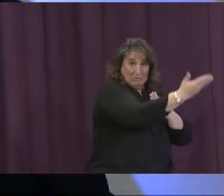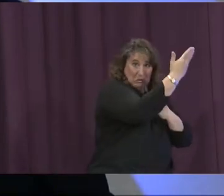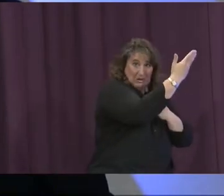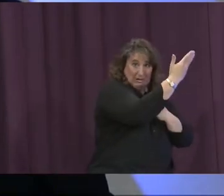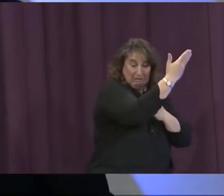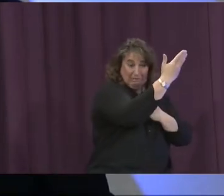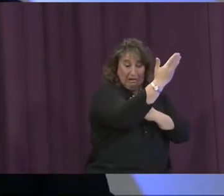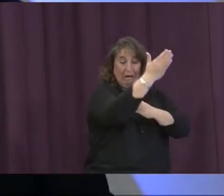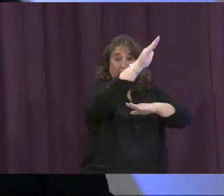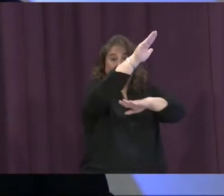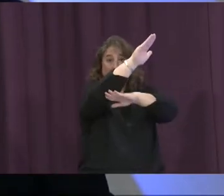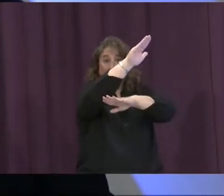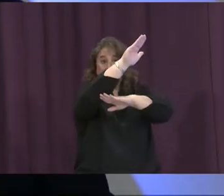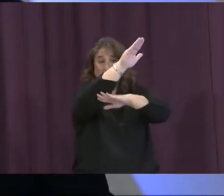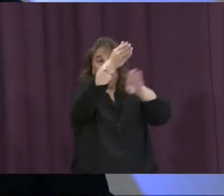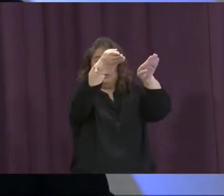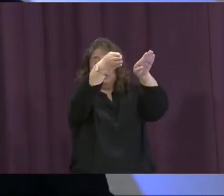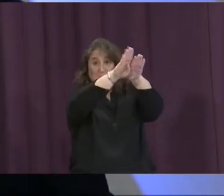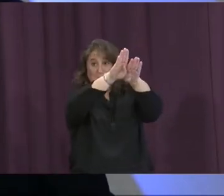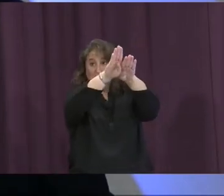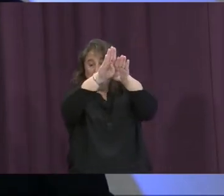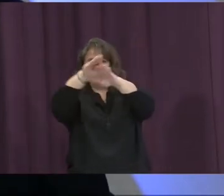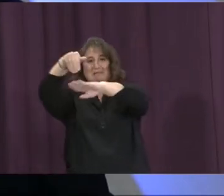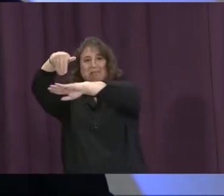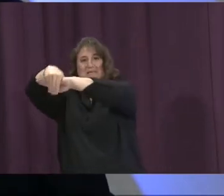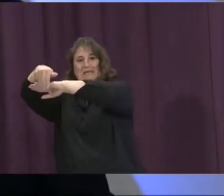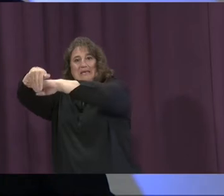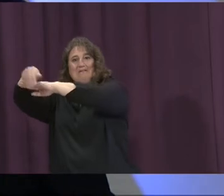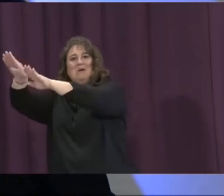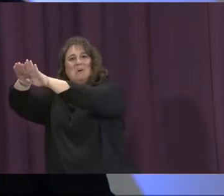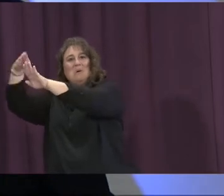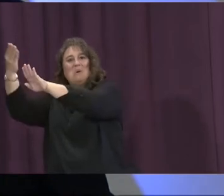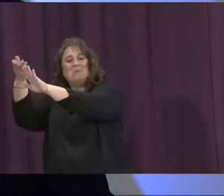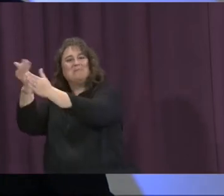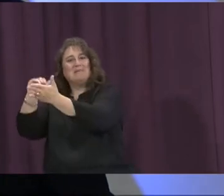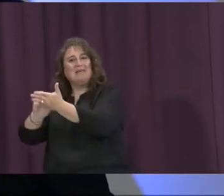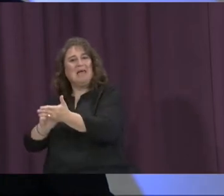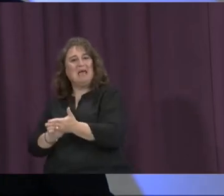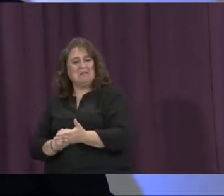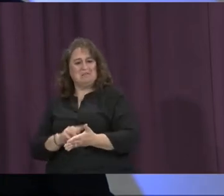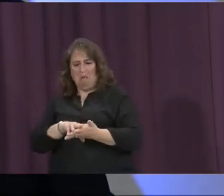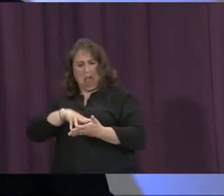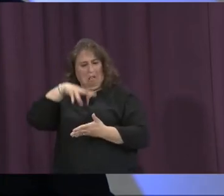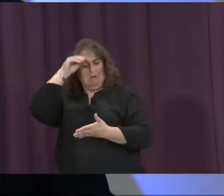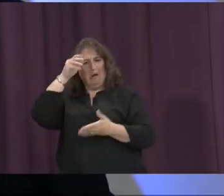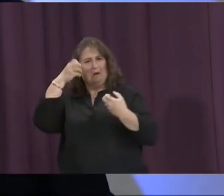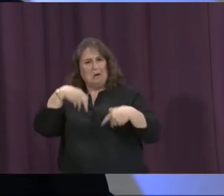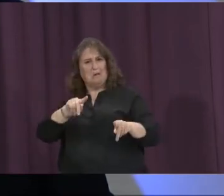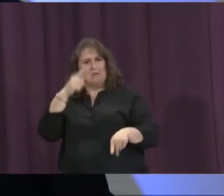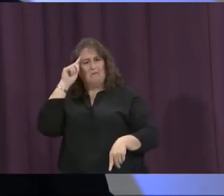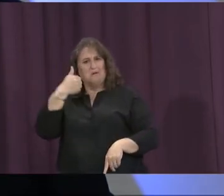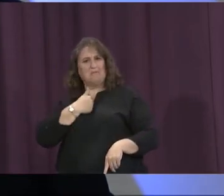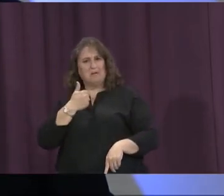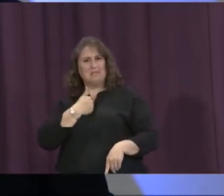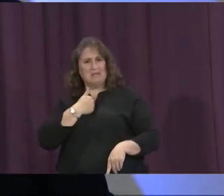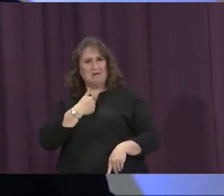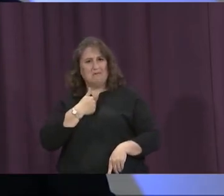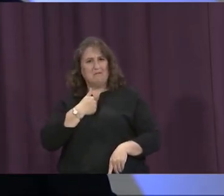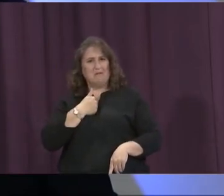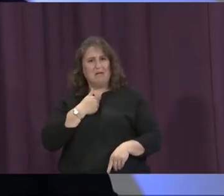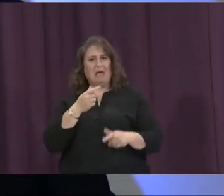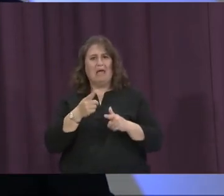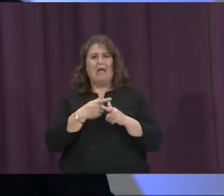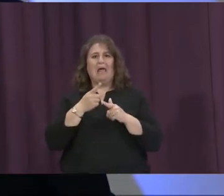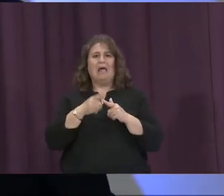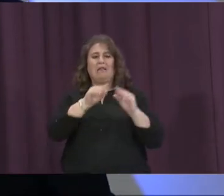things were really enriching experiences for me. Um, and then we, we did move back to the United States, which